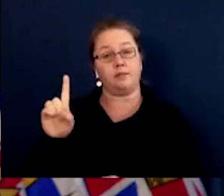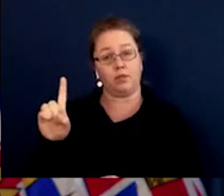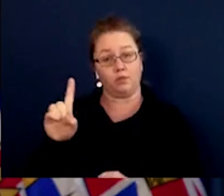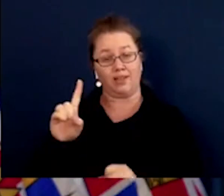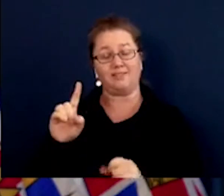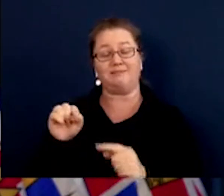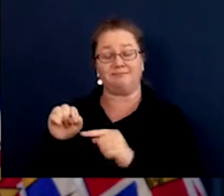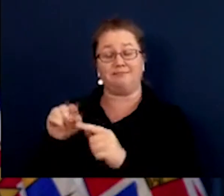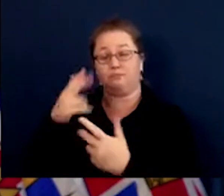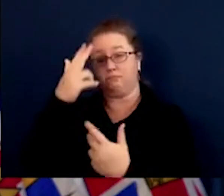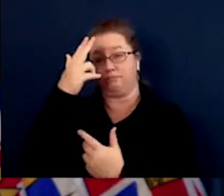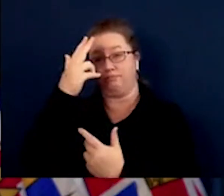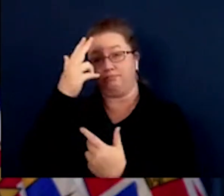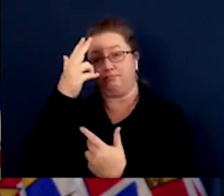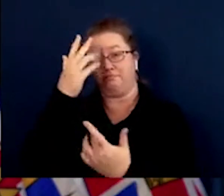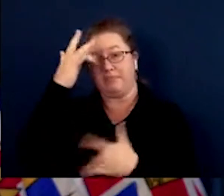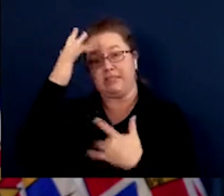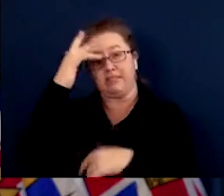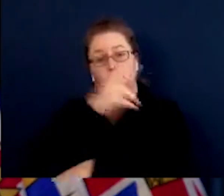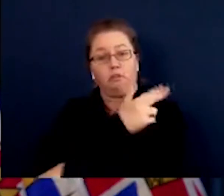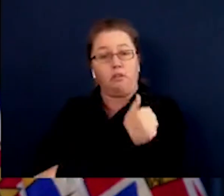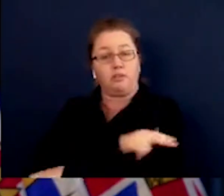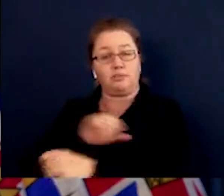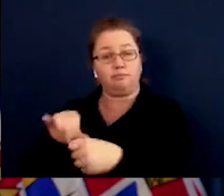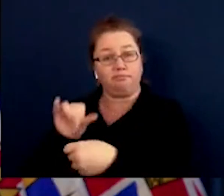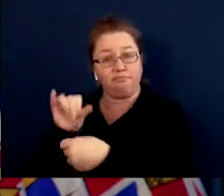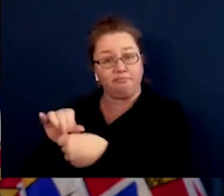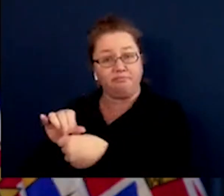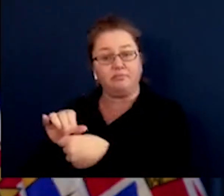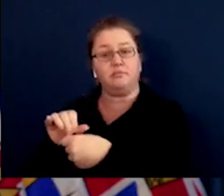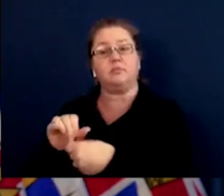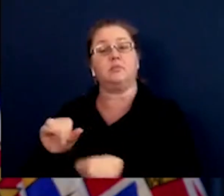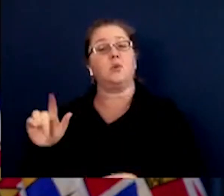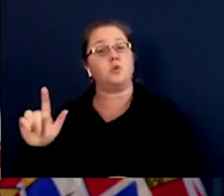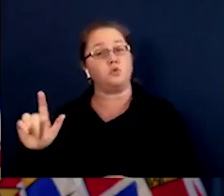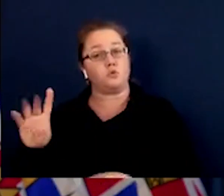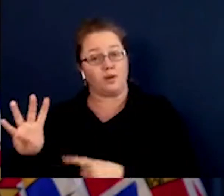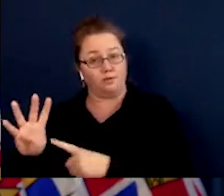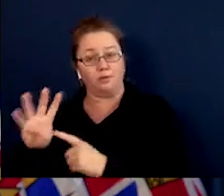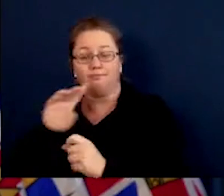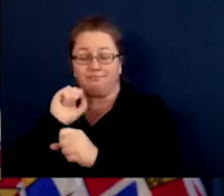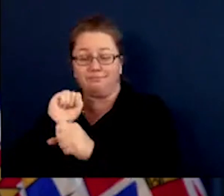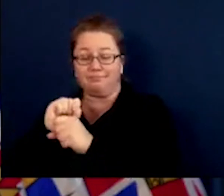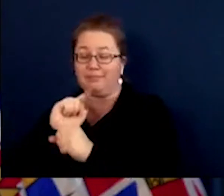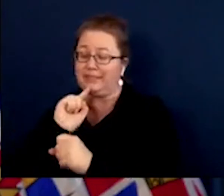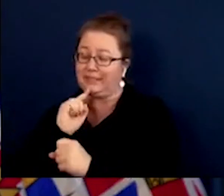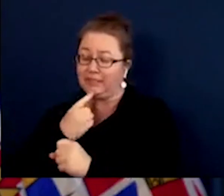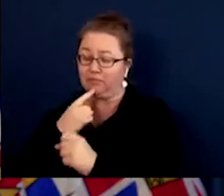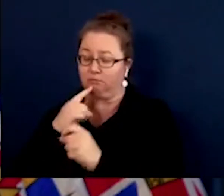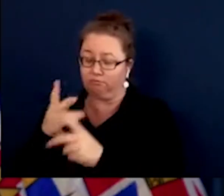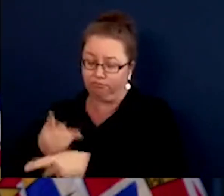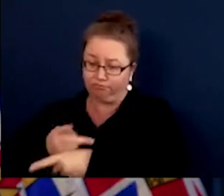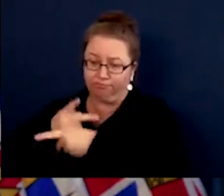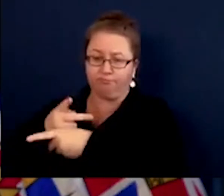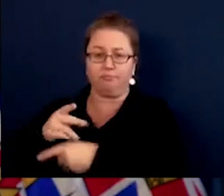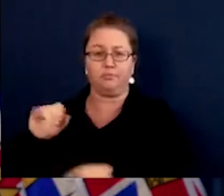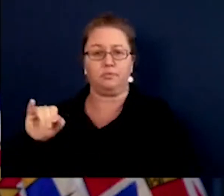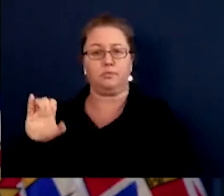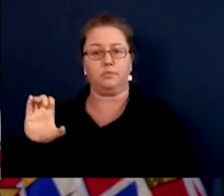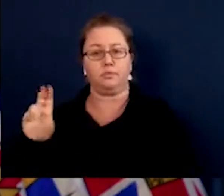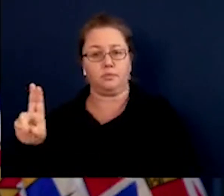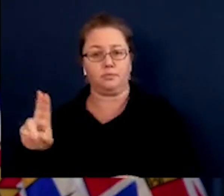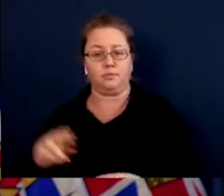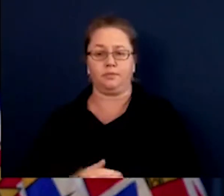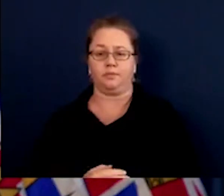ICU. We thankfully have no new deaths to report today, but we do